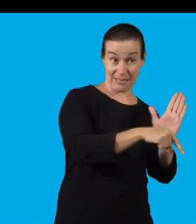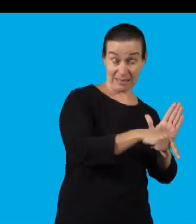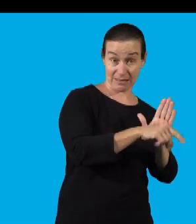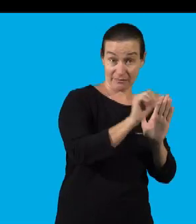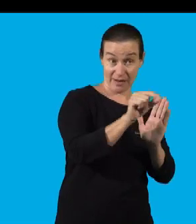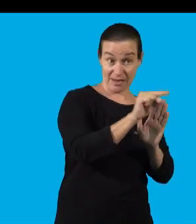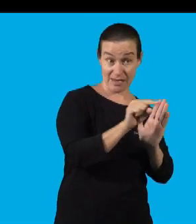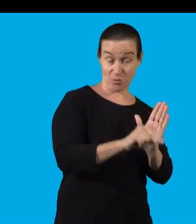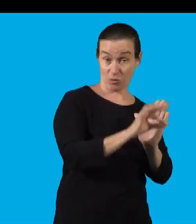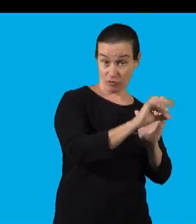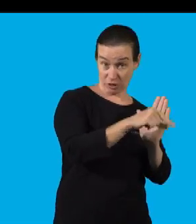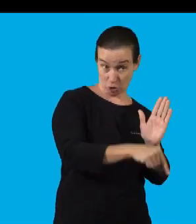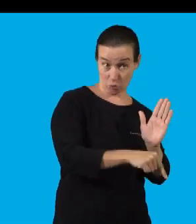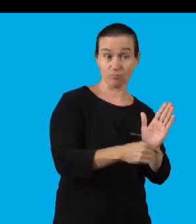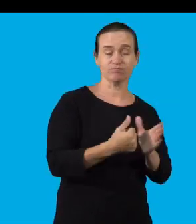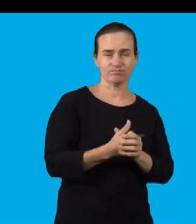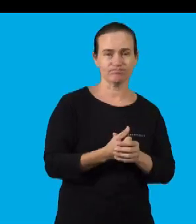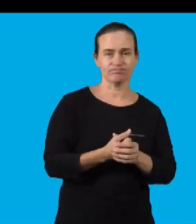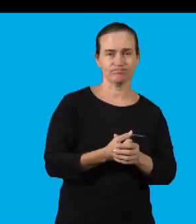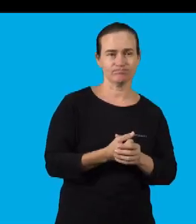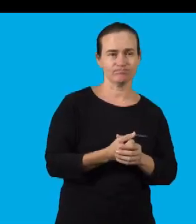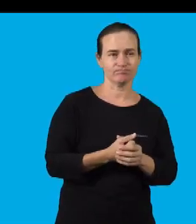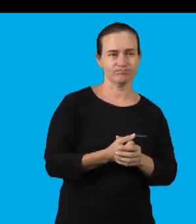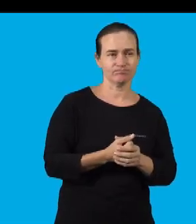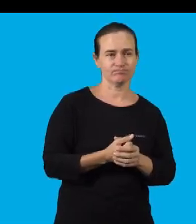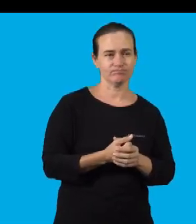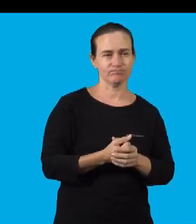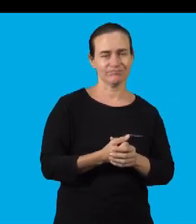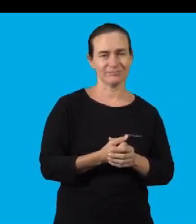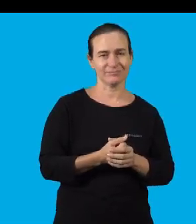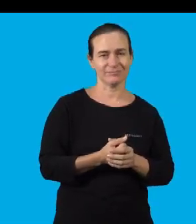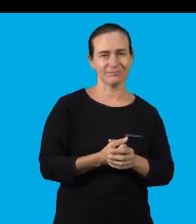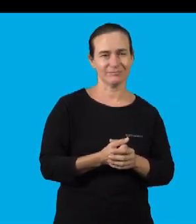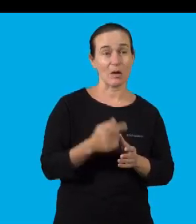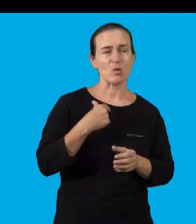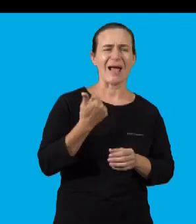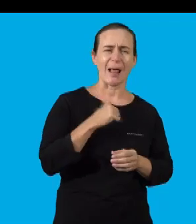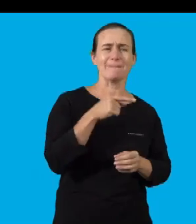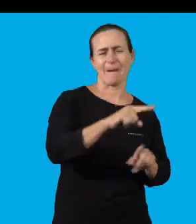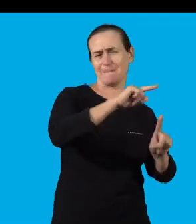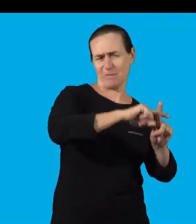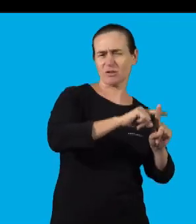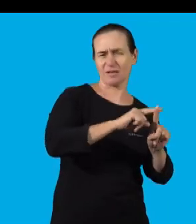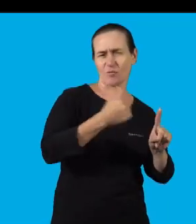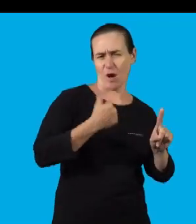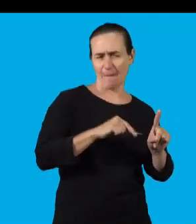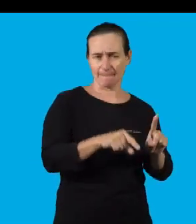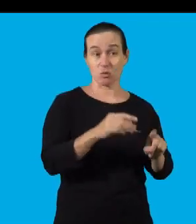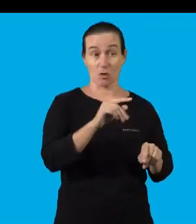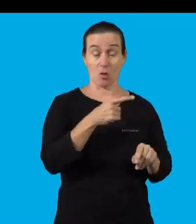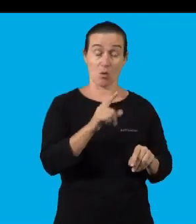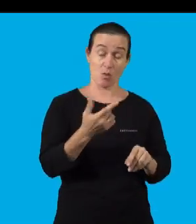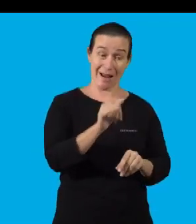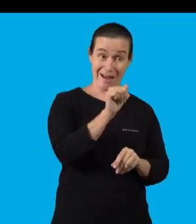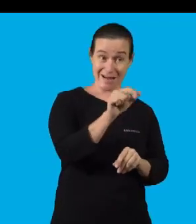is equals to 3q, and of course because we want a variable to be alone and we want it to be positive, we are going to